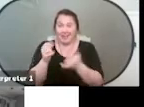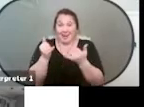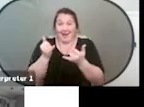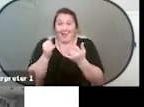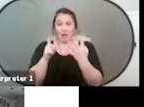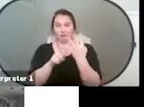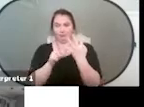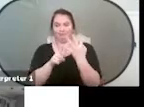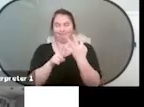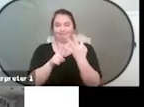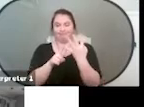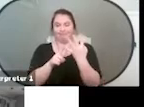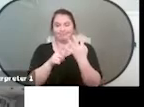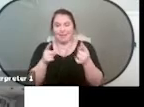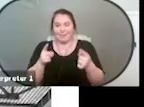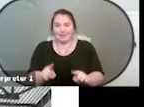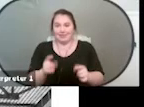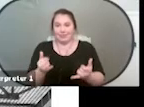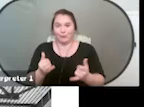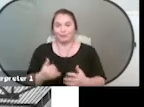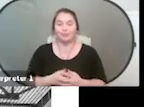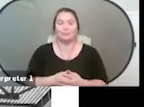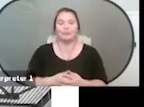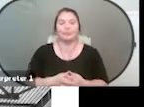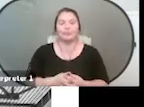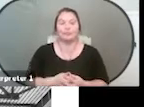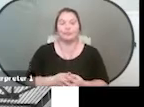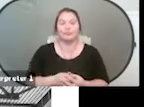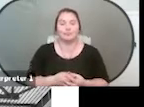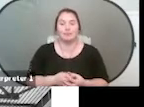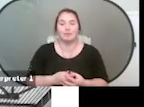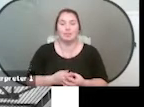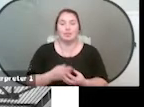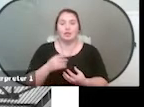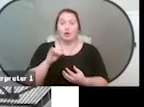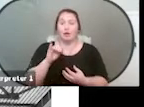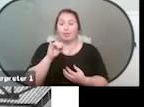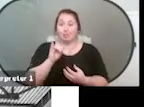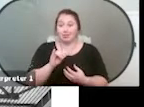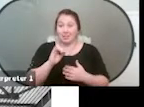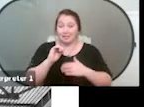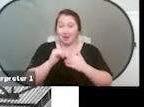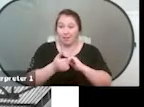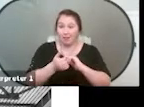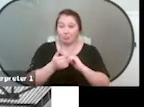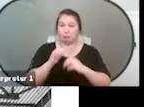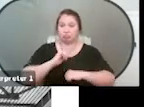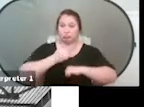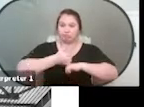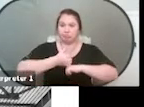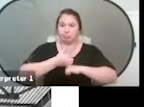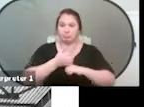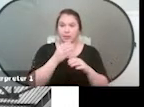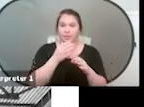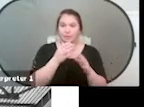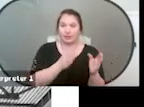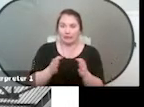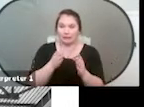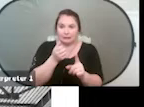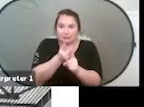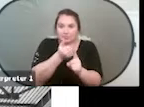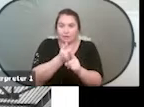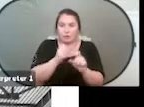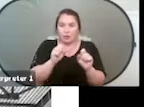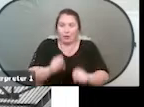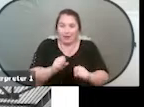happening. So that would be kind of how you want to set up your master plan, is so that any phase can stand on its own and